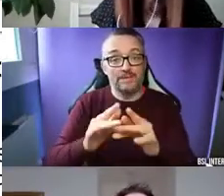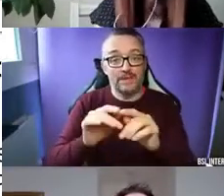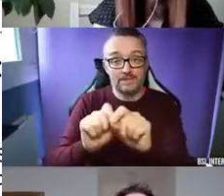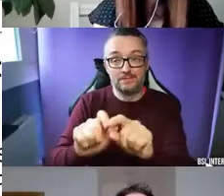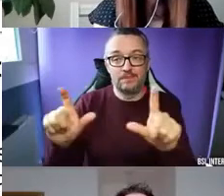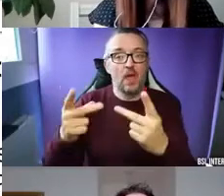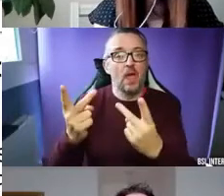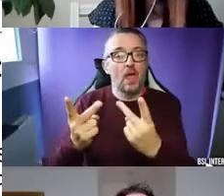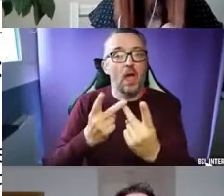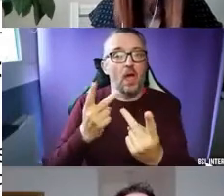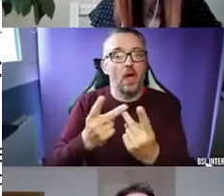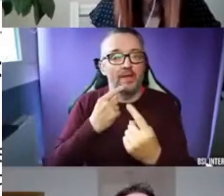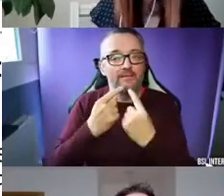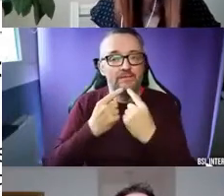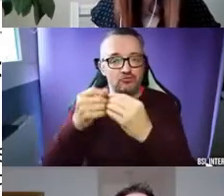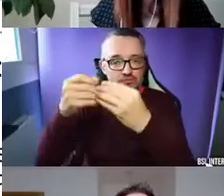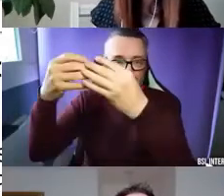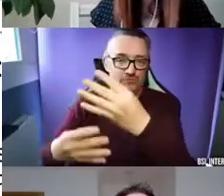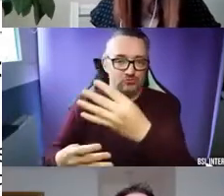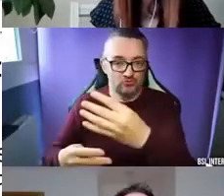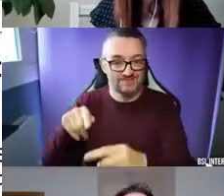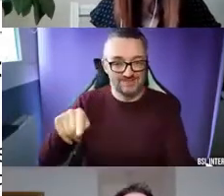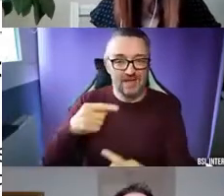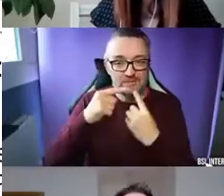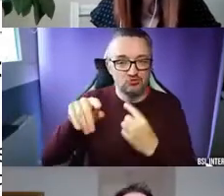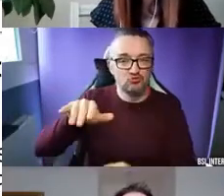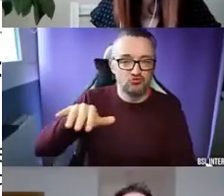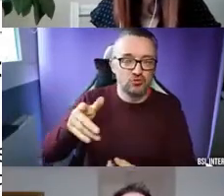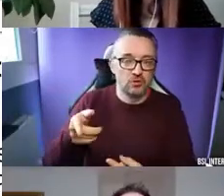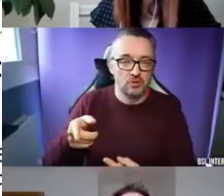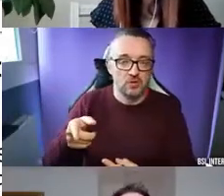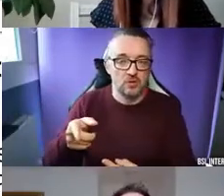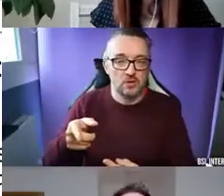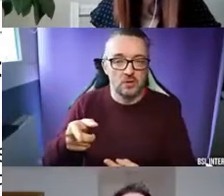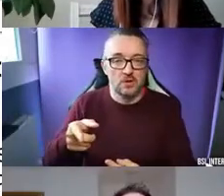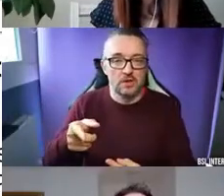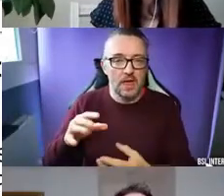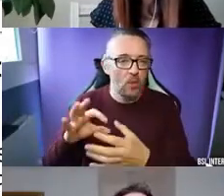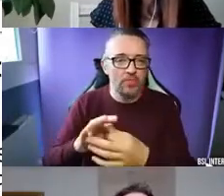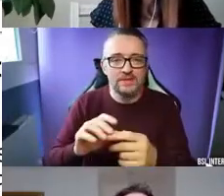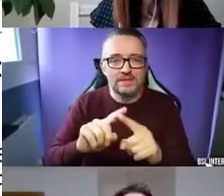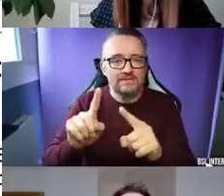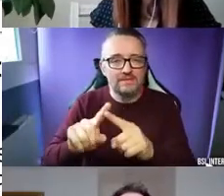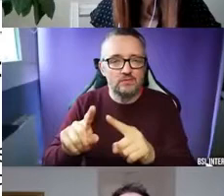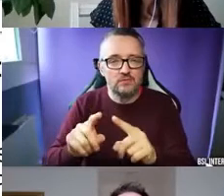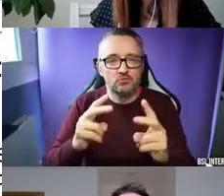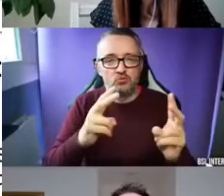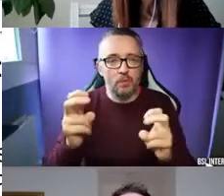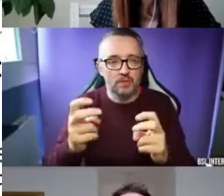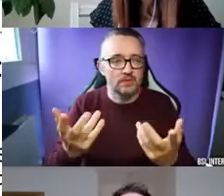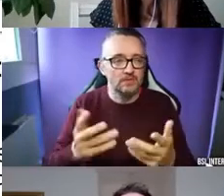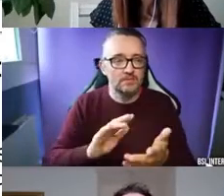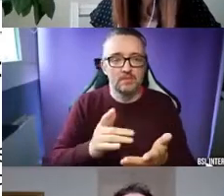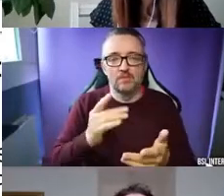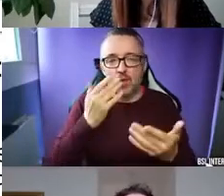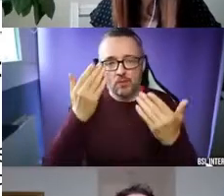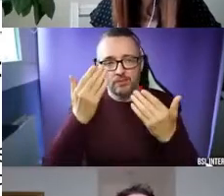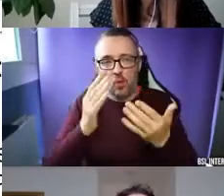that provides information on a range of related topics, such as tourism or places to